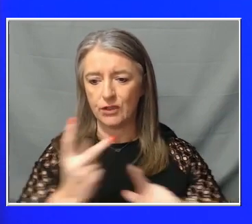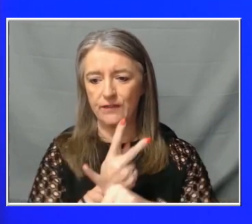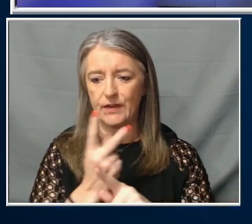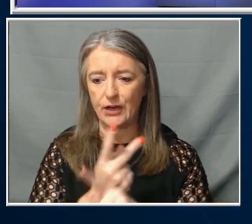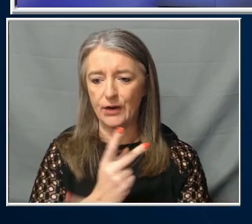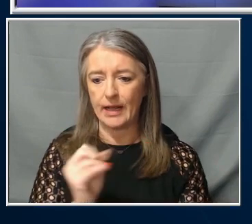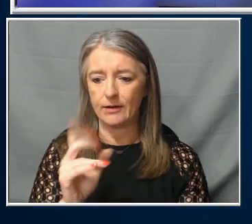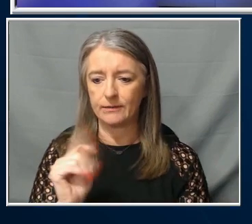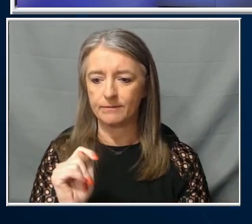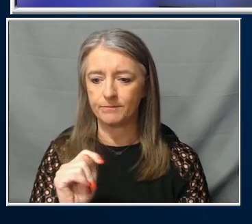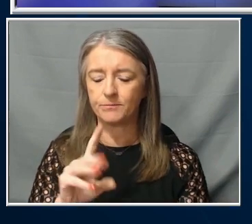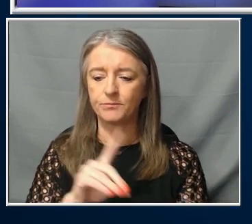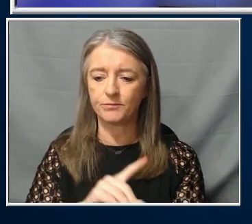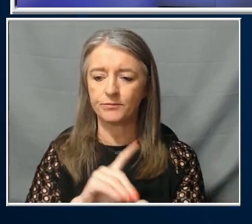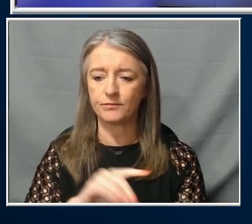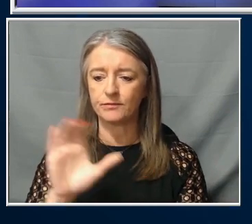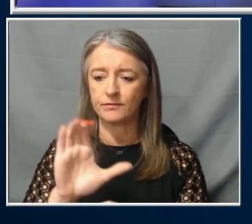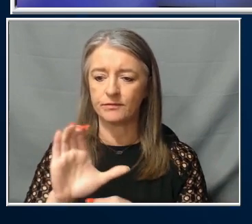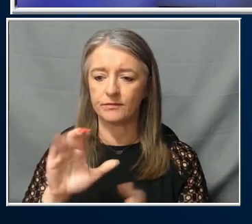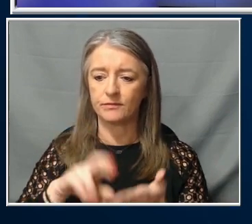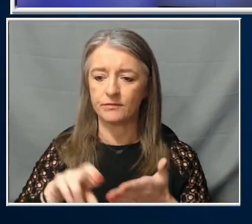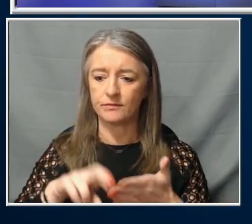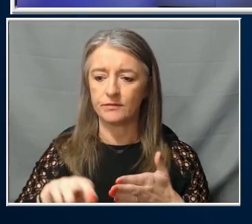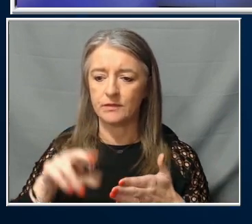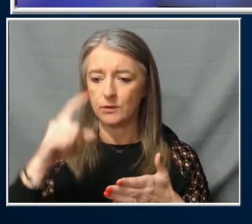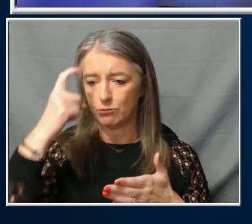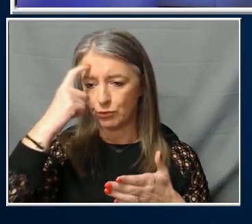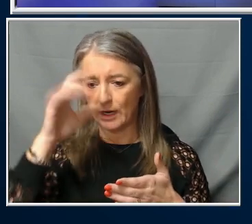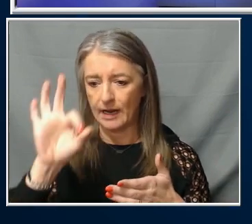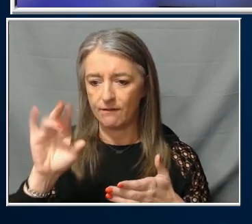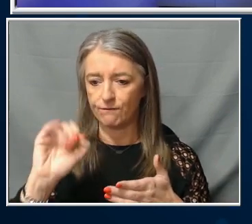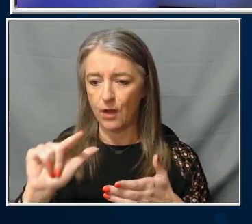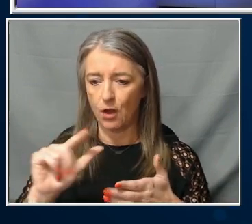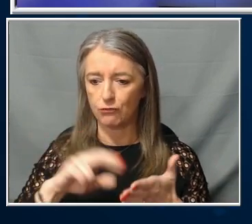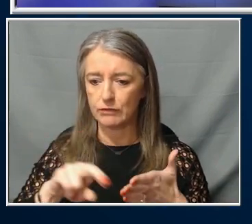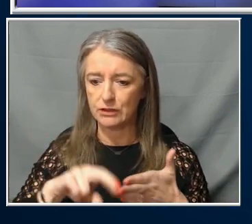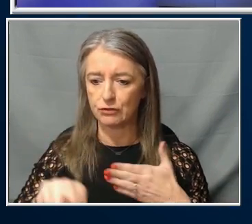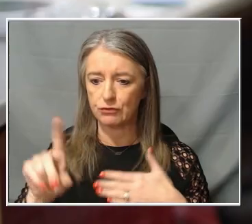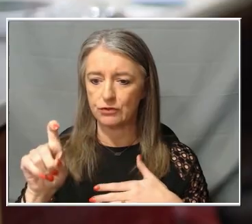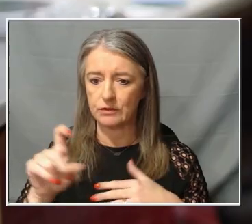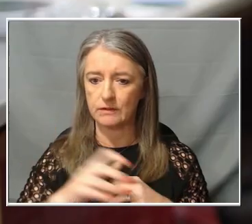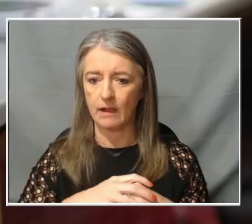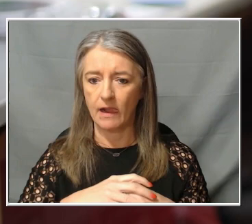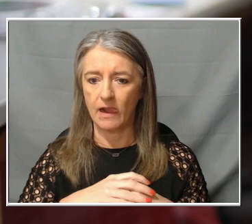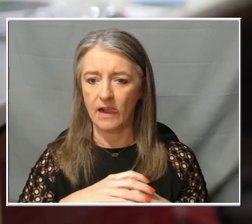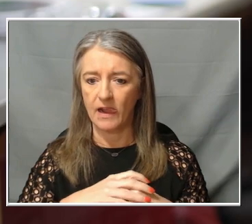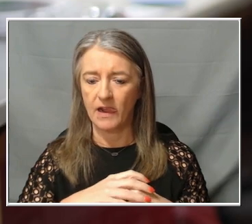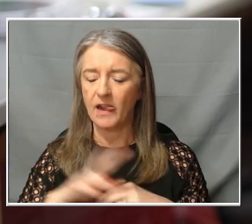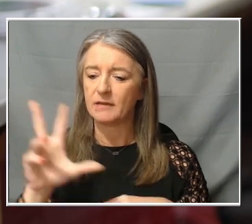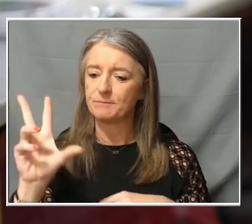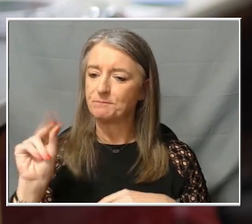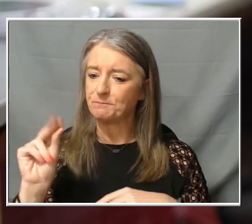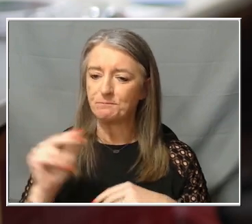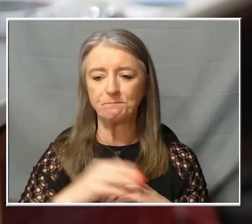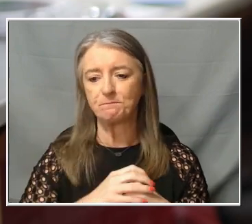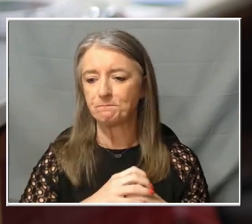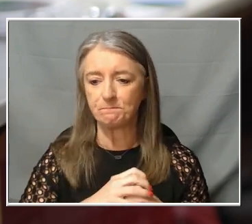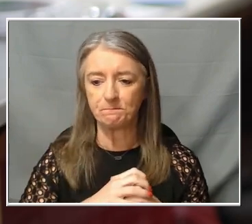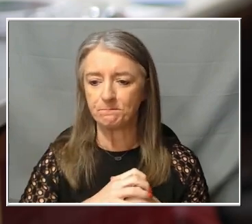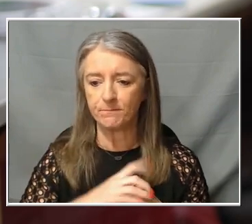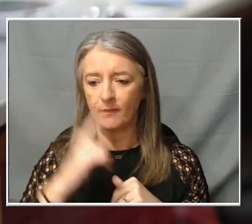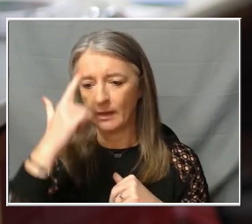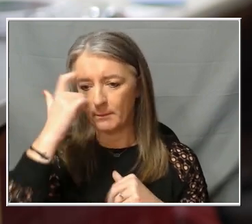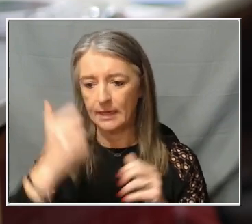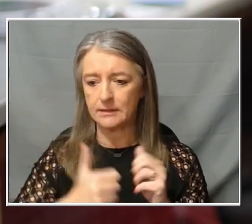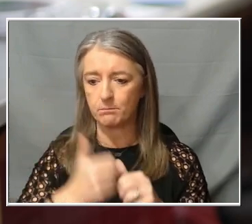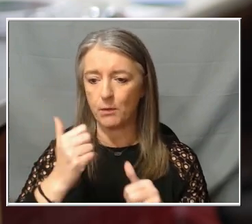Dr. C, do you do any research regarding brain fog? No, because most of